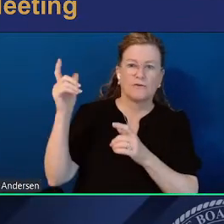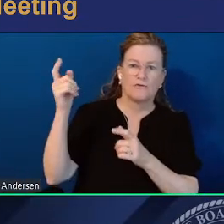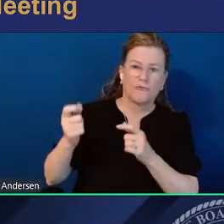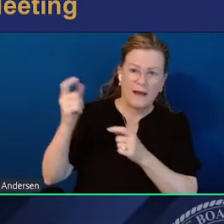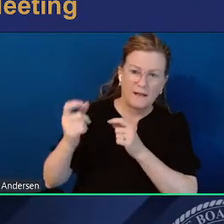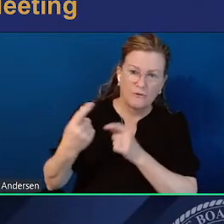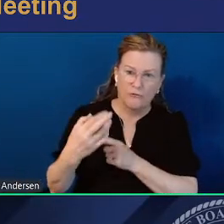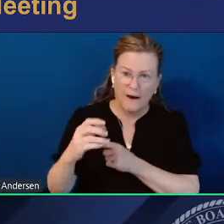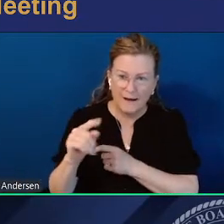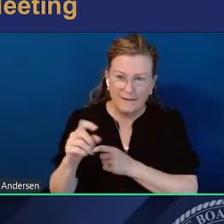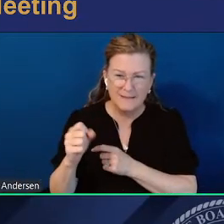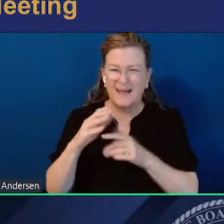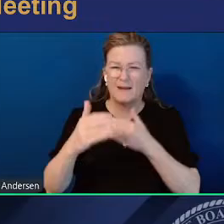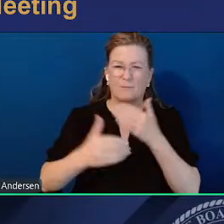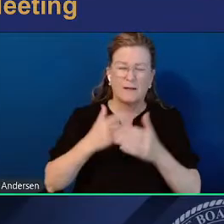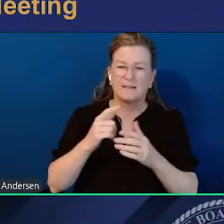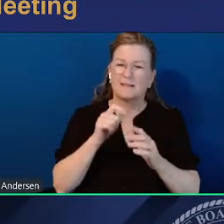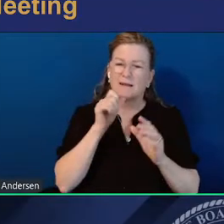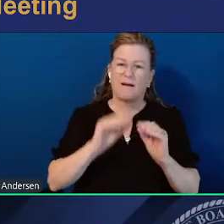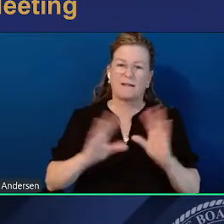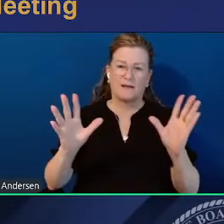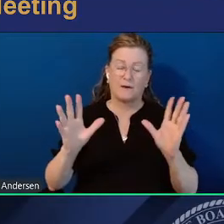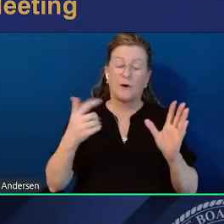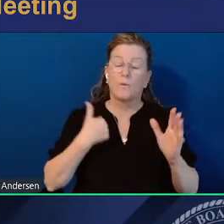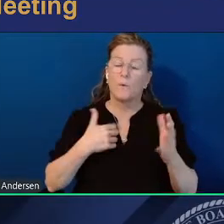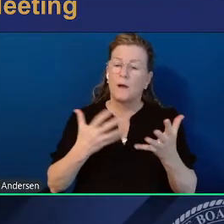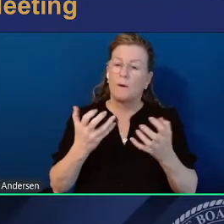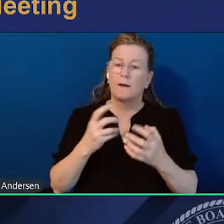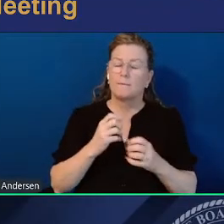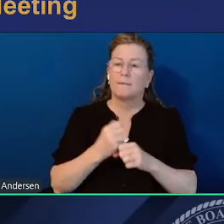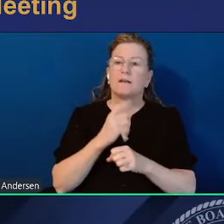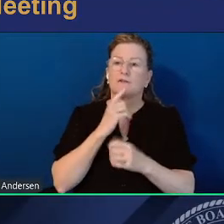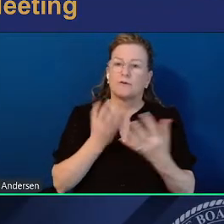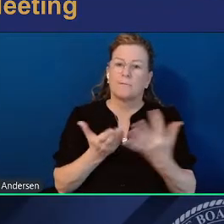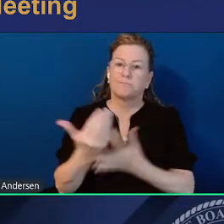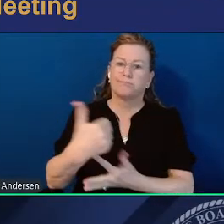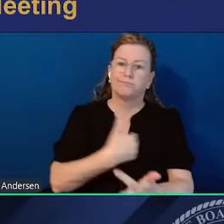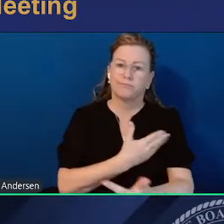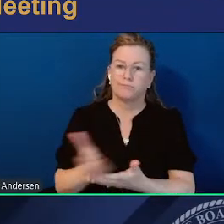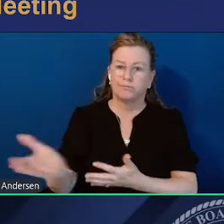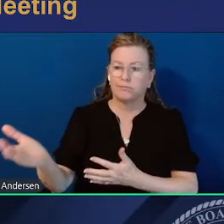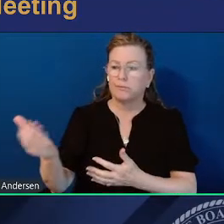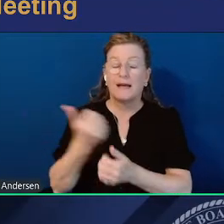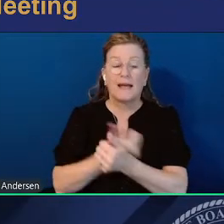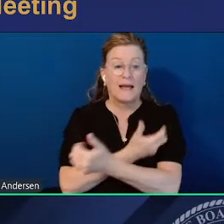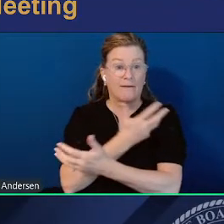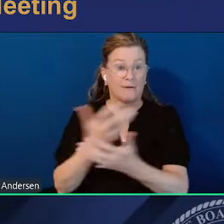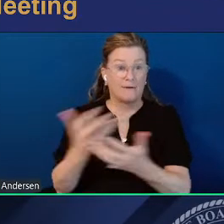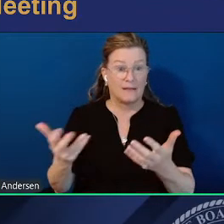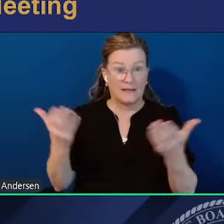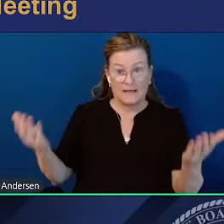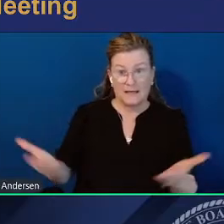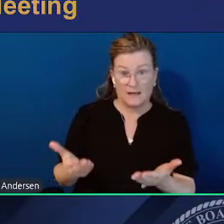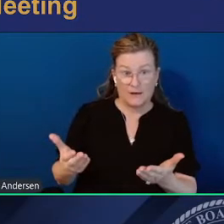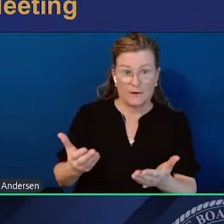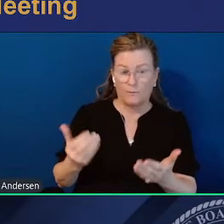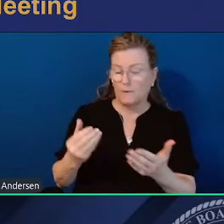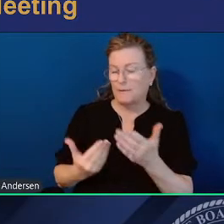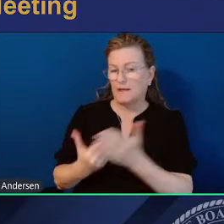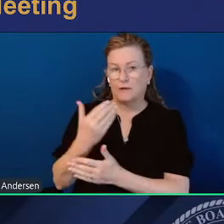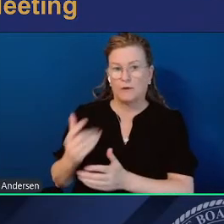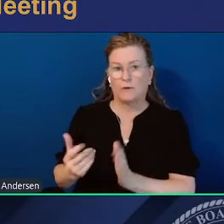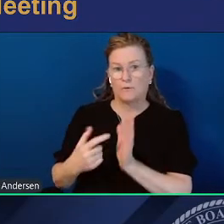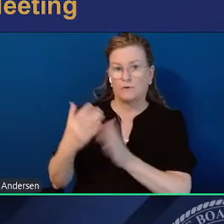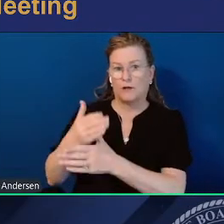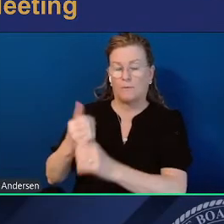that. We just wanted to be incredibly transparent with this new rule. Everything in here is going to be presented to our board brand new, so we wanted to make sure that we